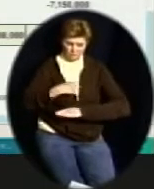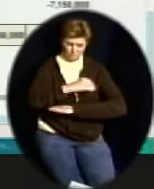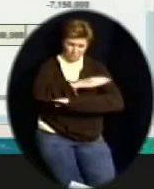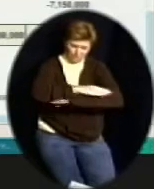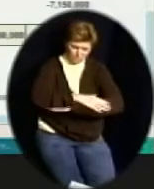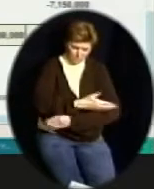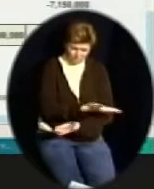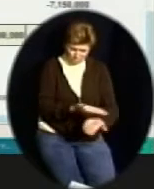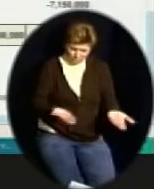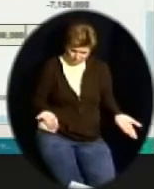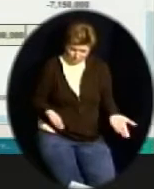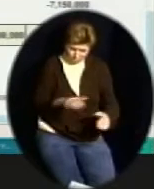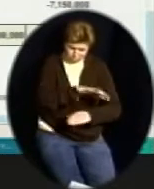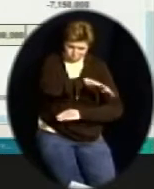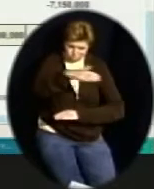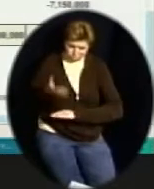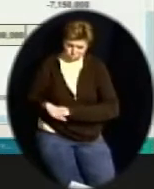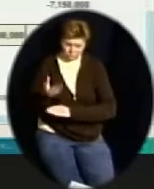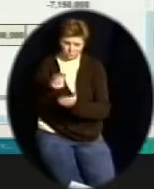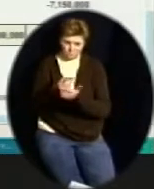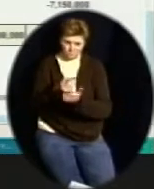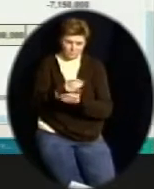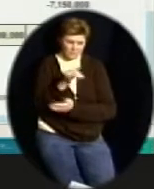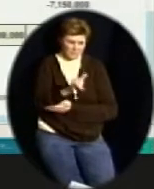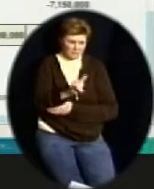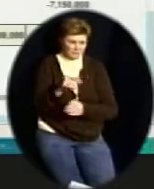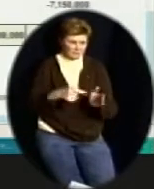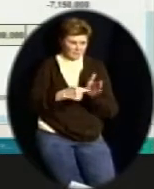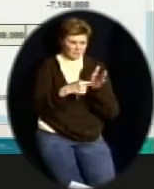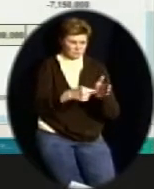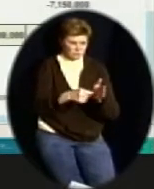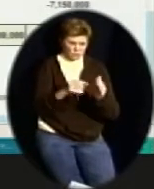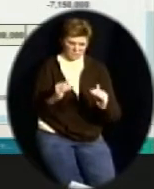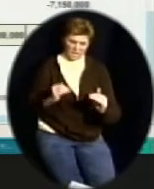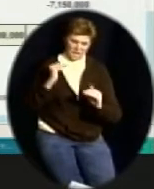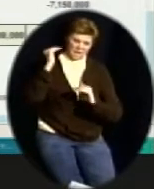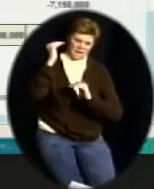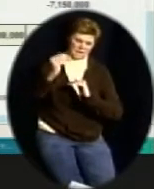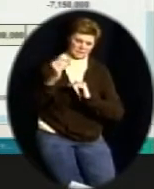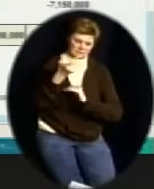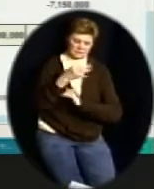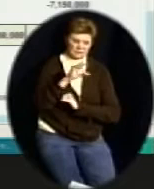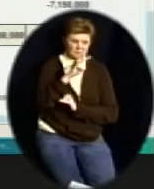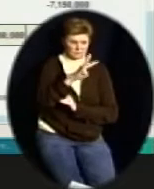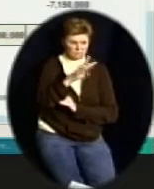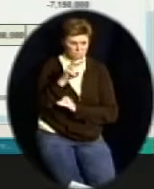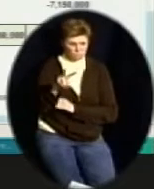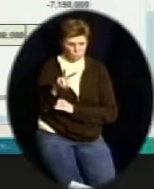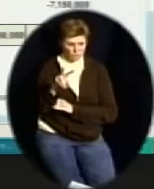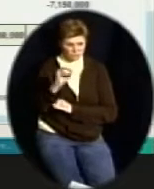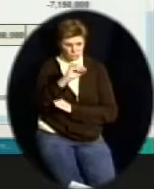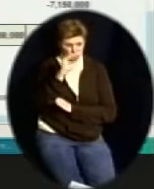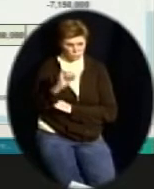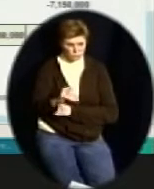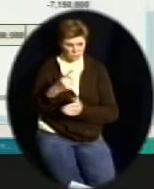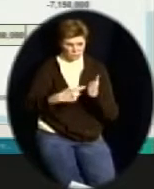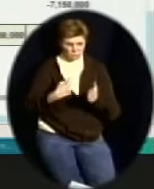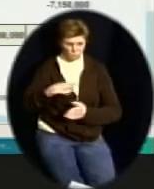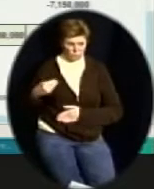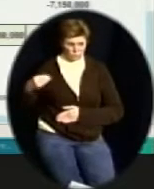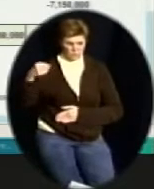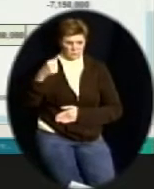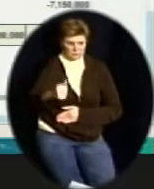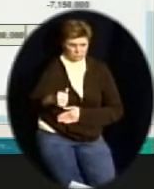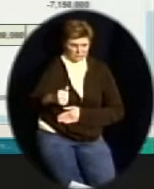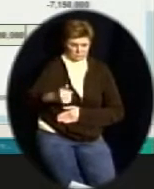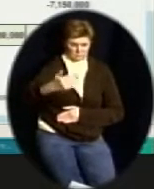the district. This represents in excess of a 42% increase in what we spent over the year before. That's an outstanding situation. If we just